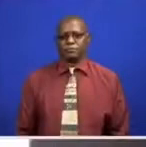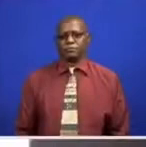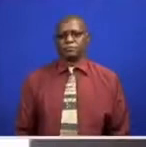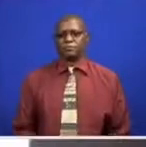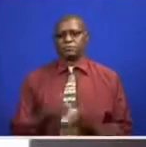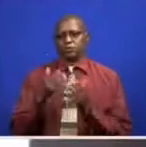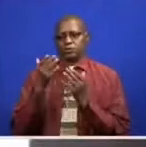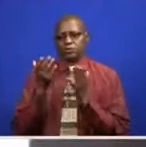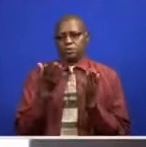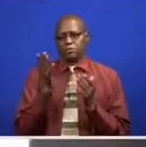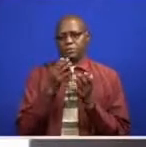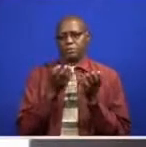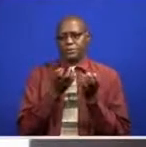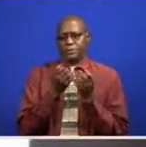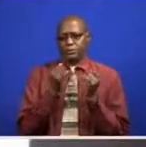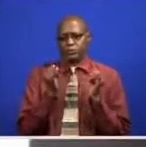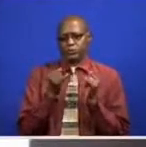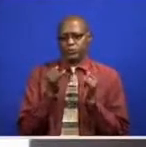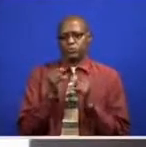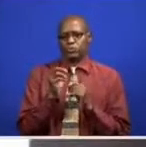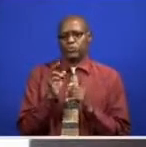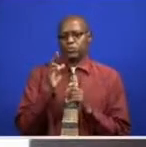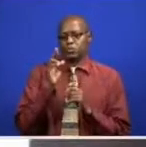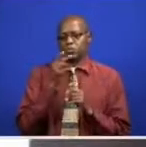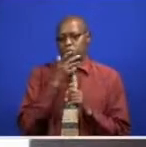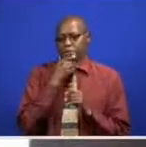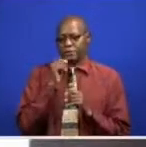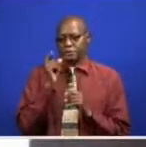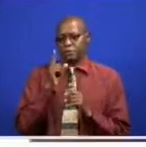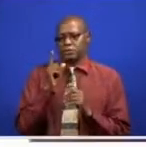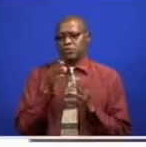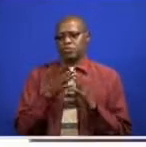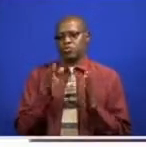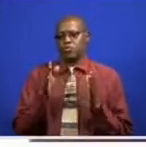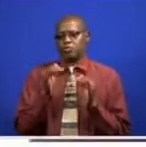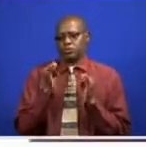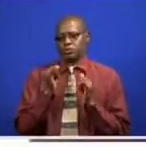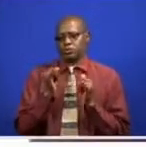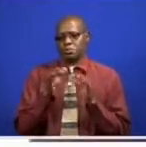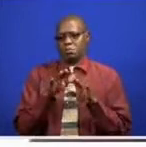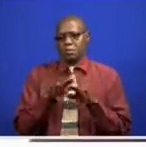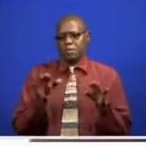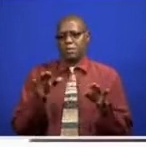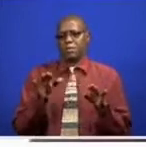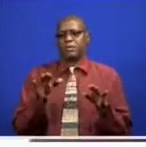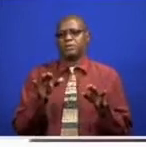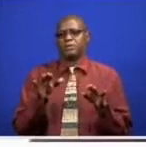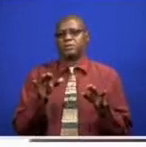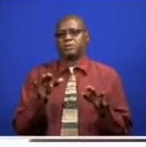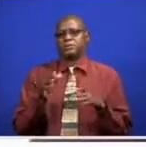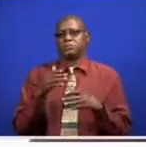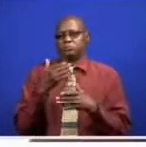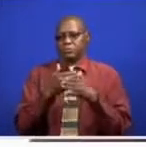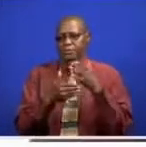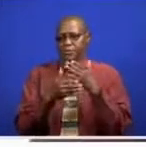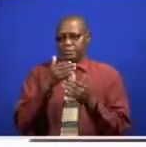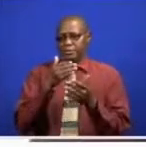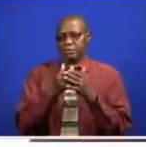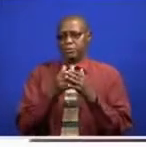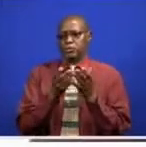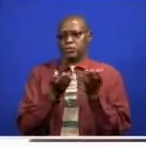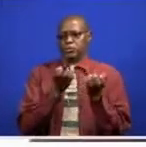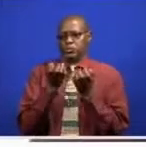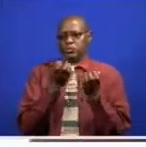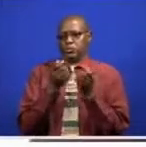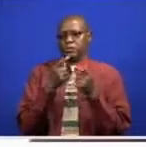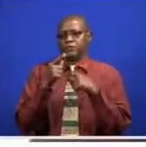Welcome back to Business News. Now, President Uhuru Kenyatta has opened the new permanent premises of the Trade and Development Bank. The